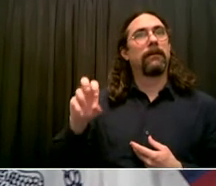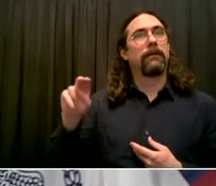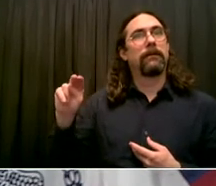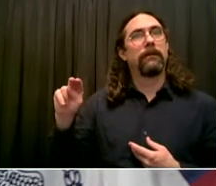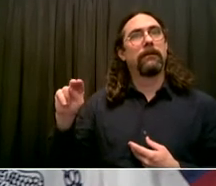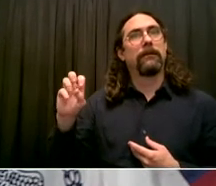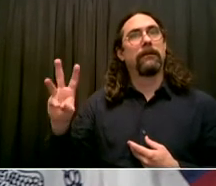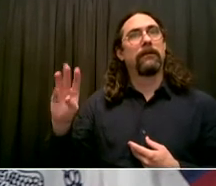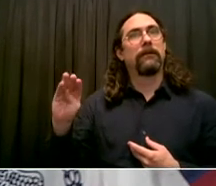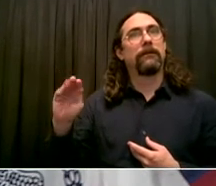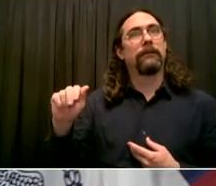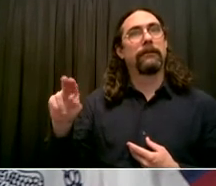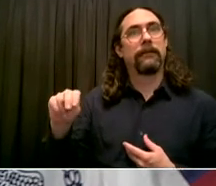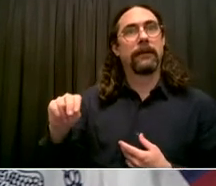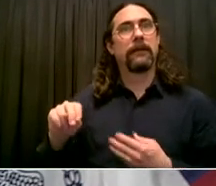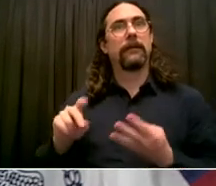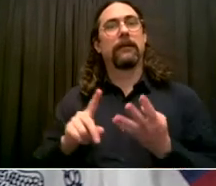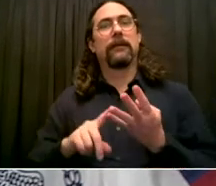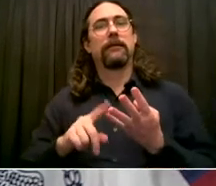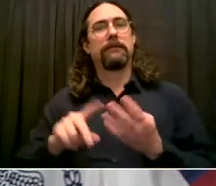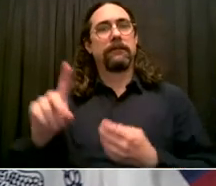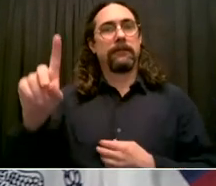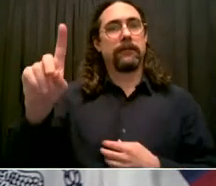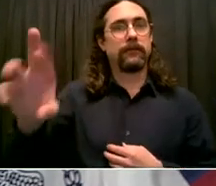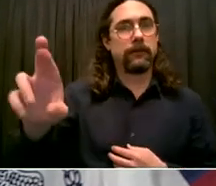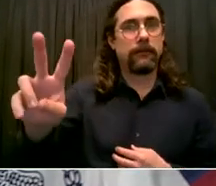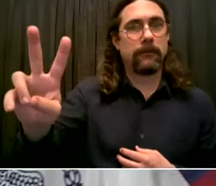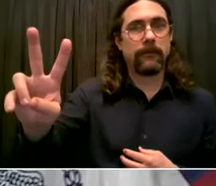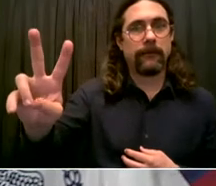goes to Roger Stern from 1010 Winds.